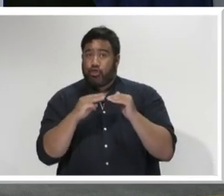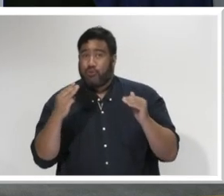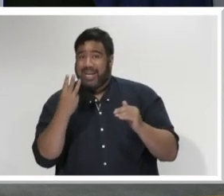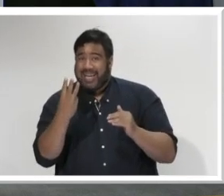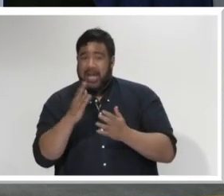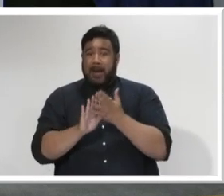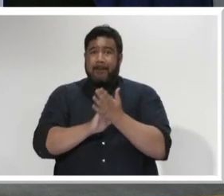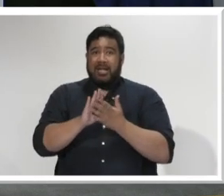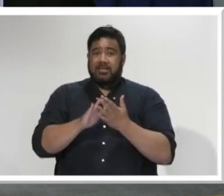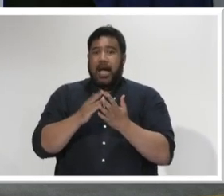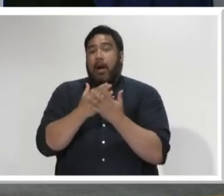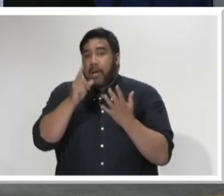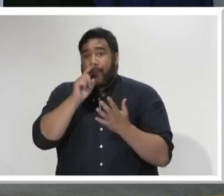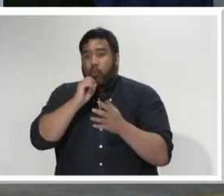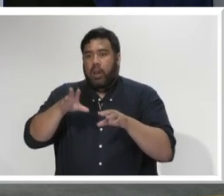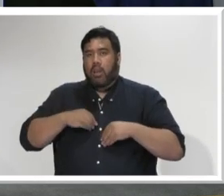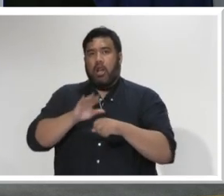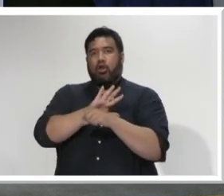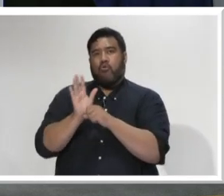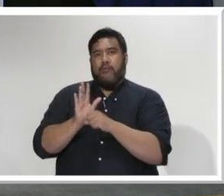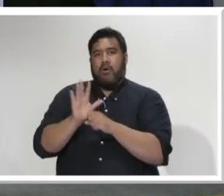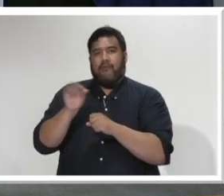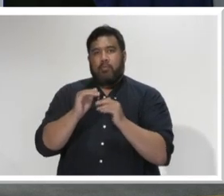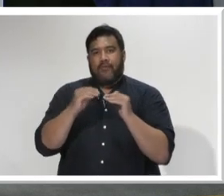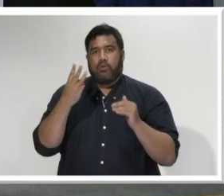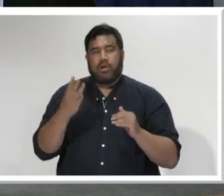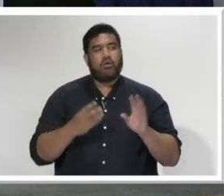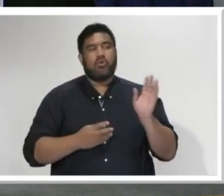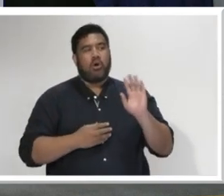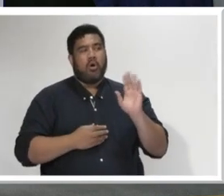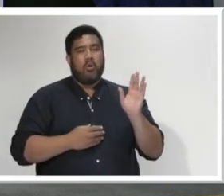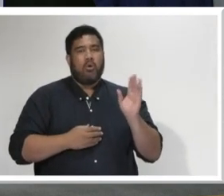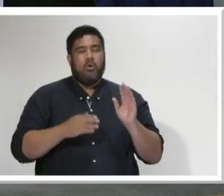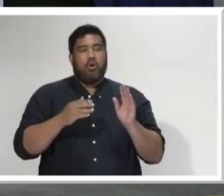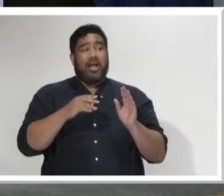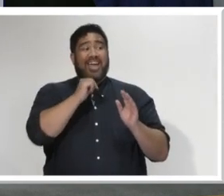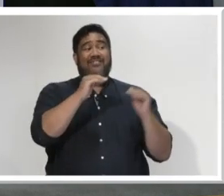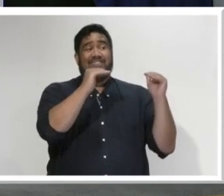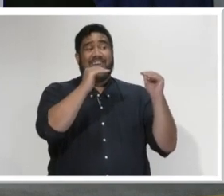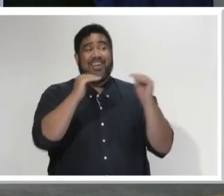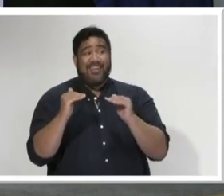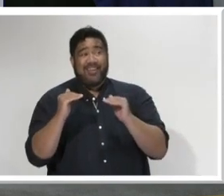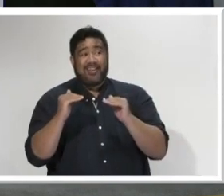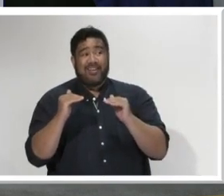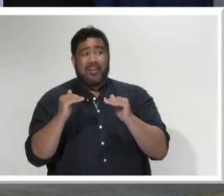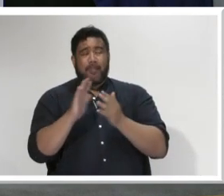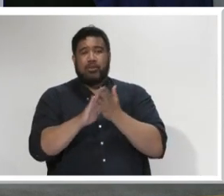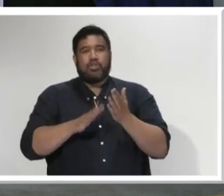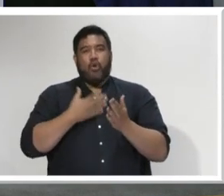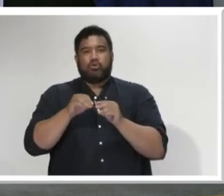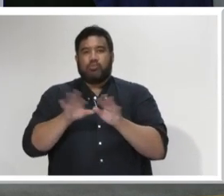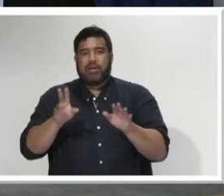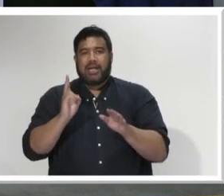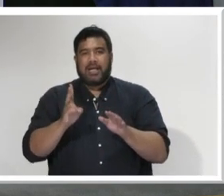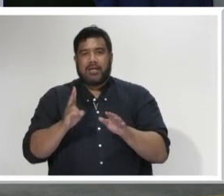3 is actually to maintain and keep improving. So to lose nothing that we've gained from level 4, and that's why it's so critical that we